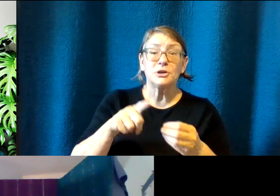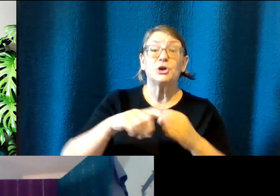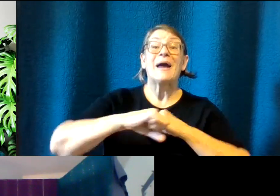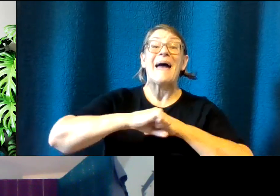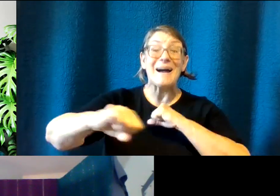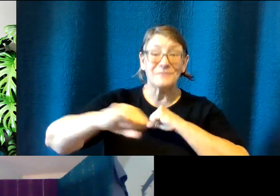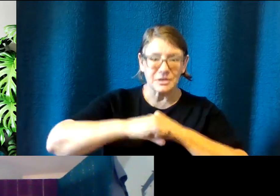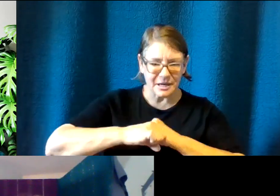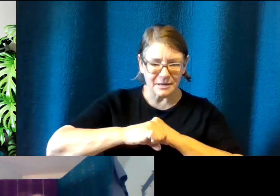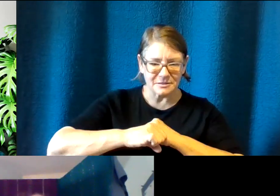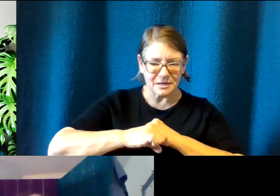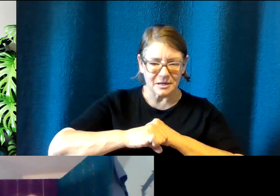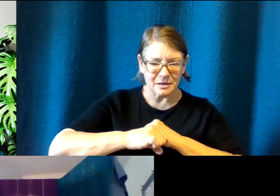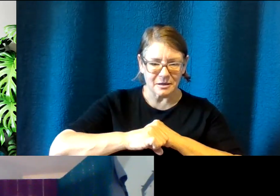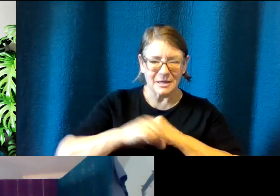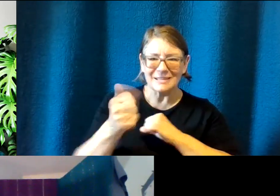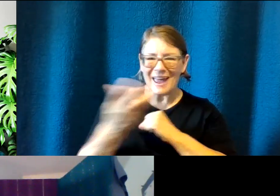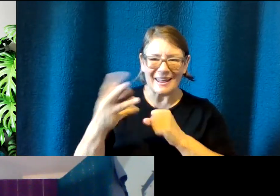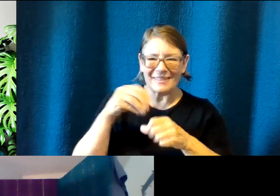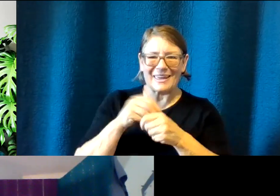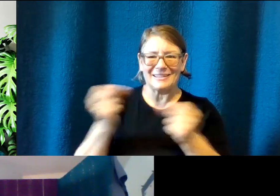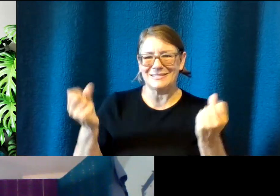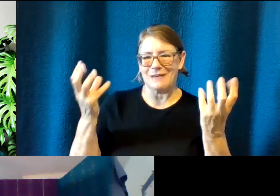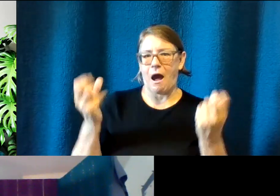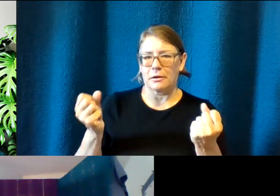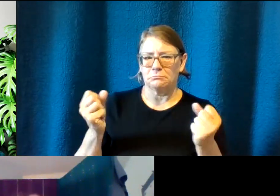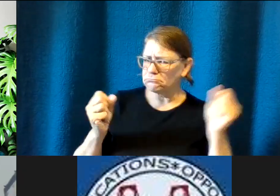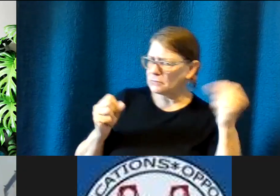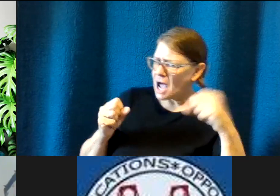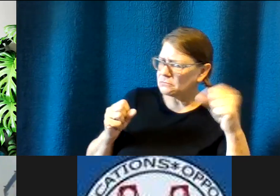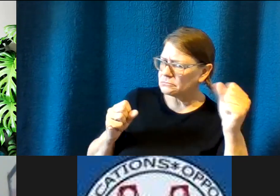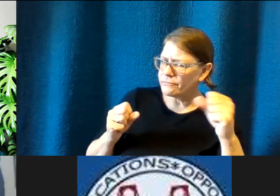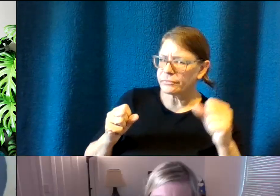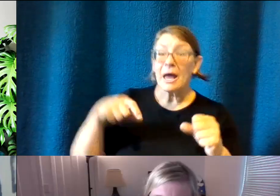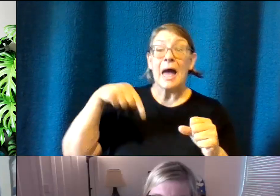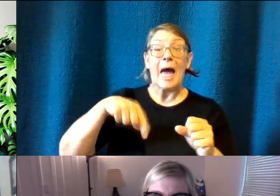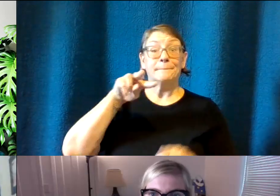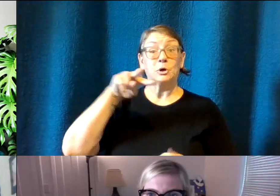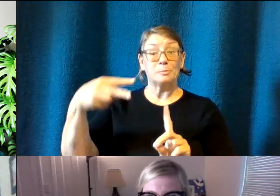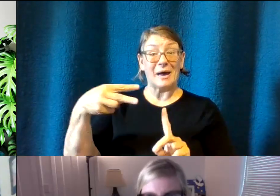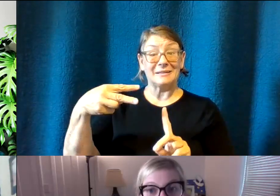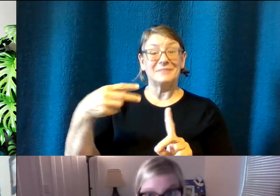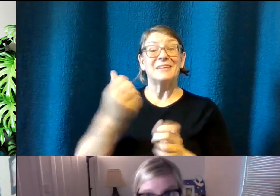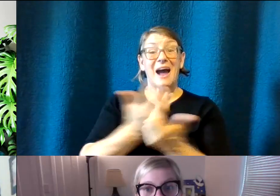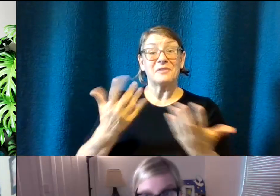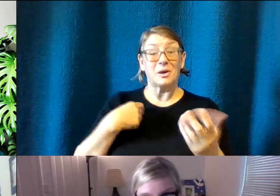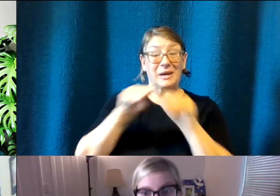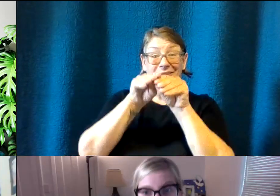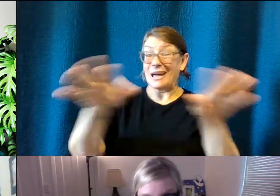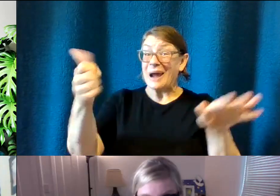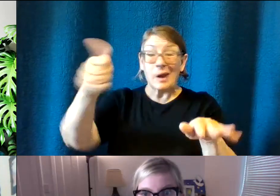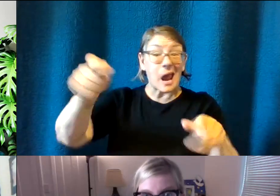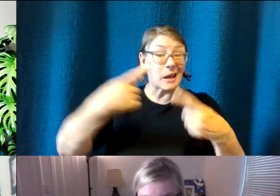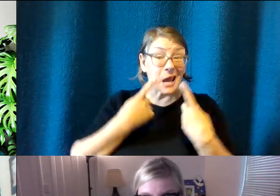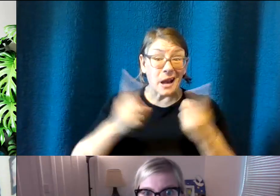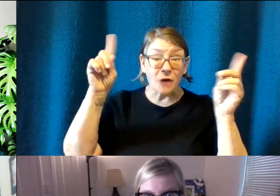advertising, is there anything in sign language? Like at Perspectives, everything that we send out, any announcement we set